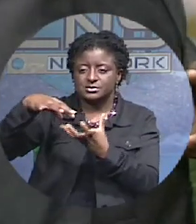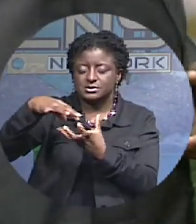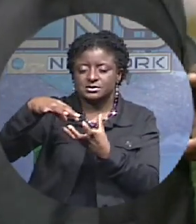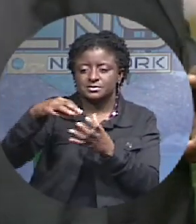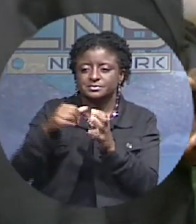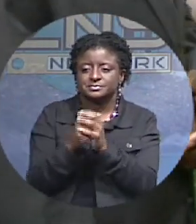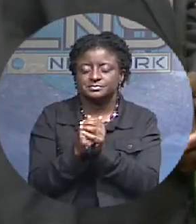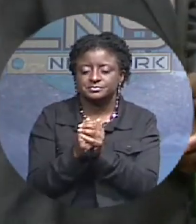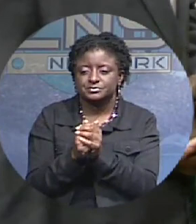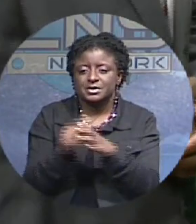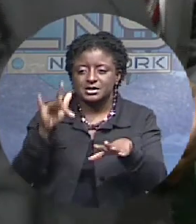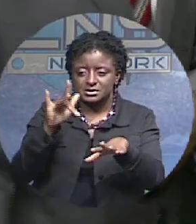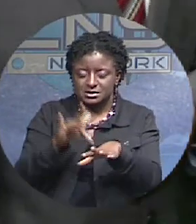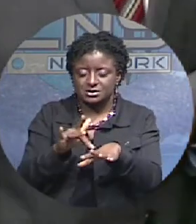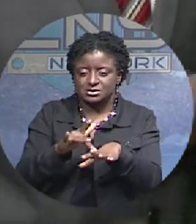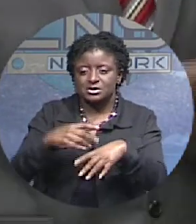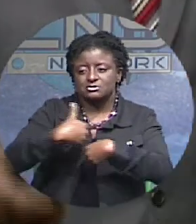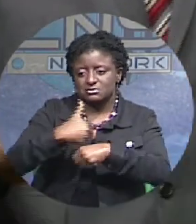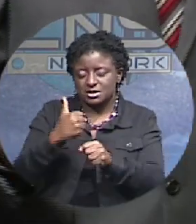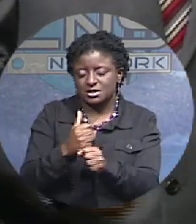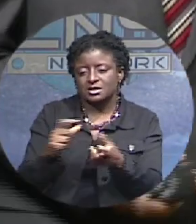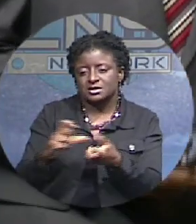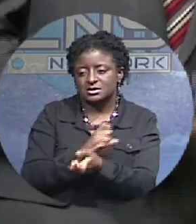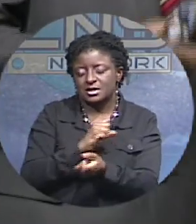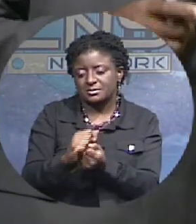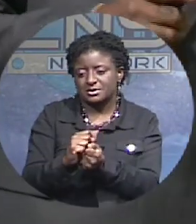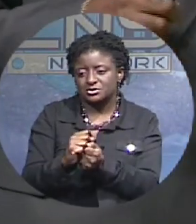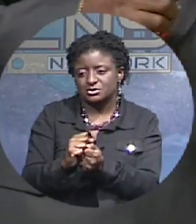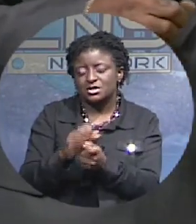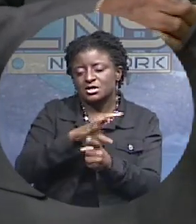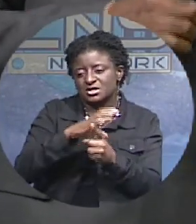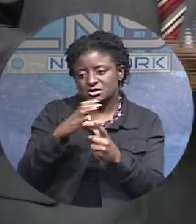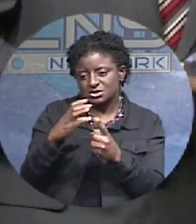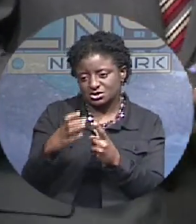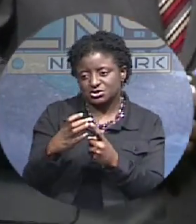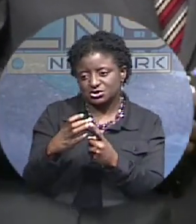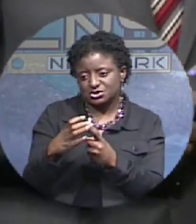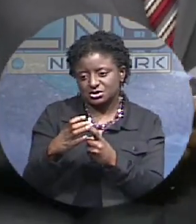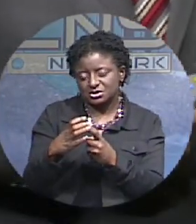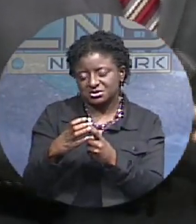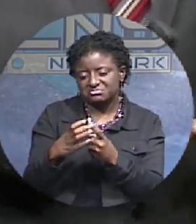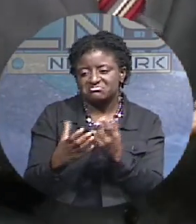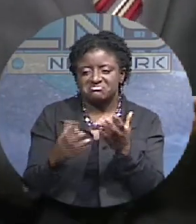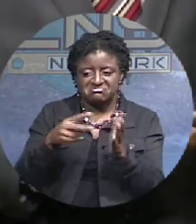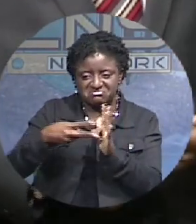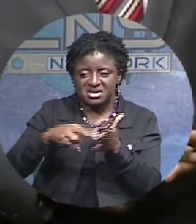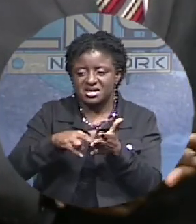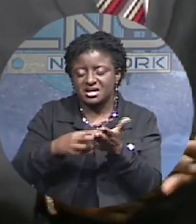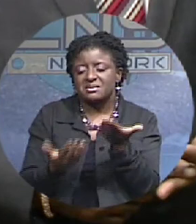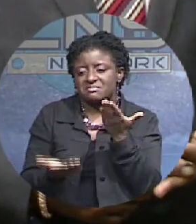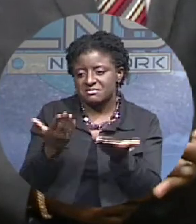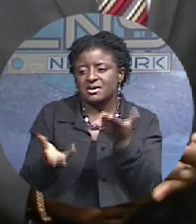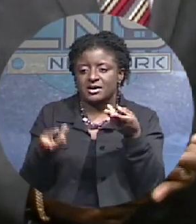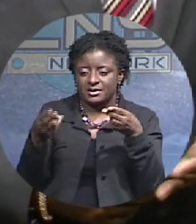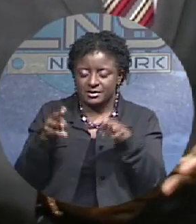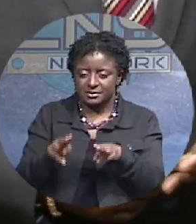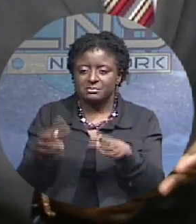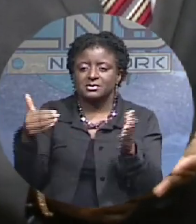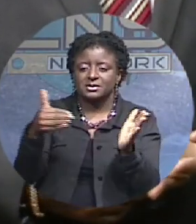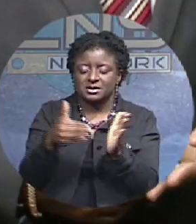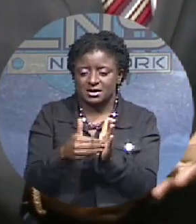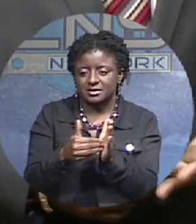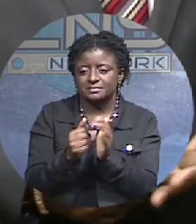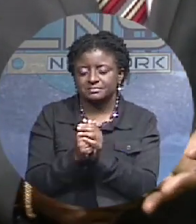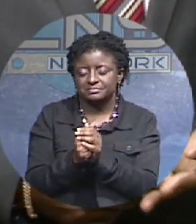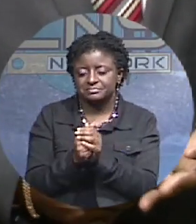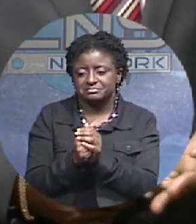and touching down, creating quite a bit of damage. So as I mentioned, conditions are right. We have quite a bit of moisture in place, and this moisture is not going to go very far. We